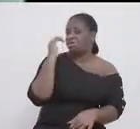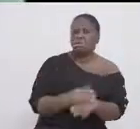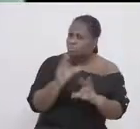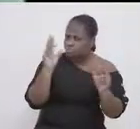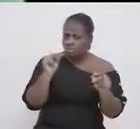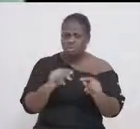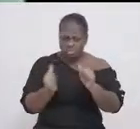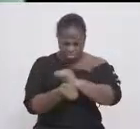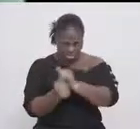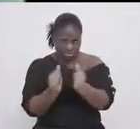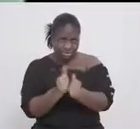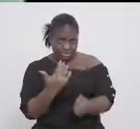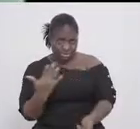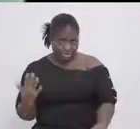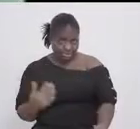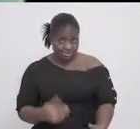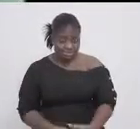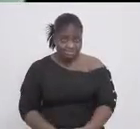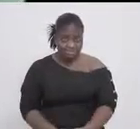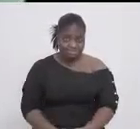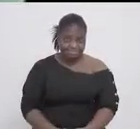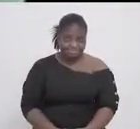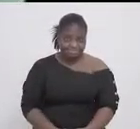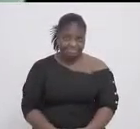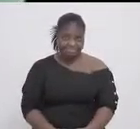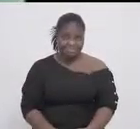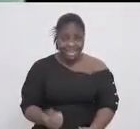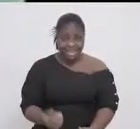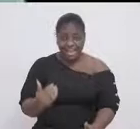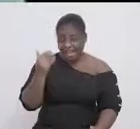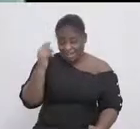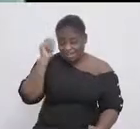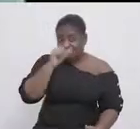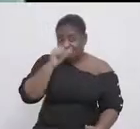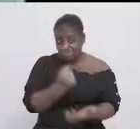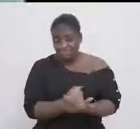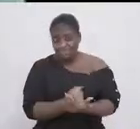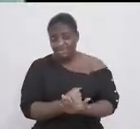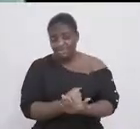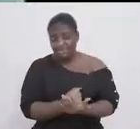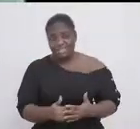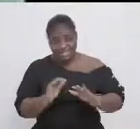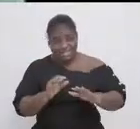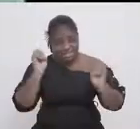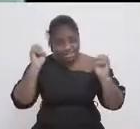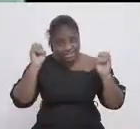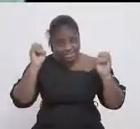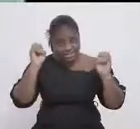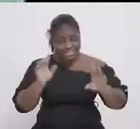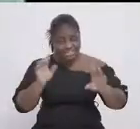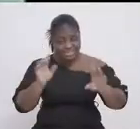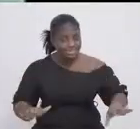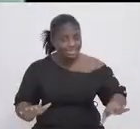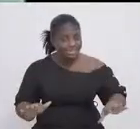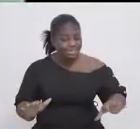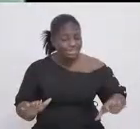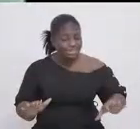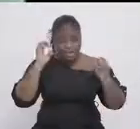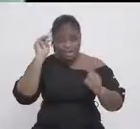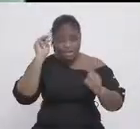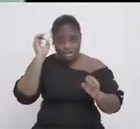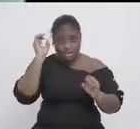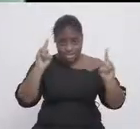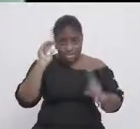should try and change things. Mm. I'm sure the education minister will be happy hearing this. He seems quite interested in technology, so